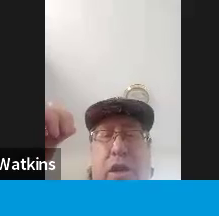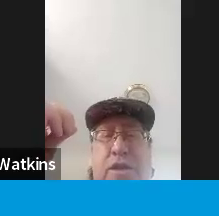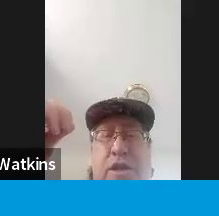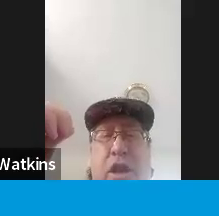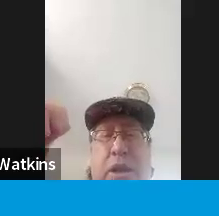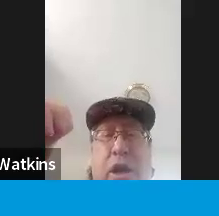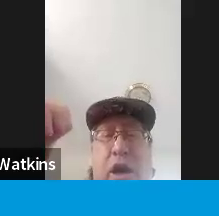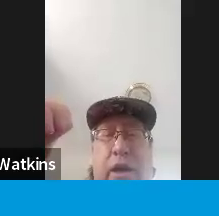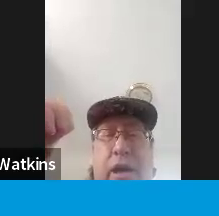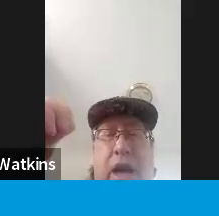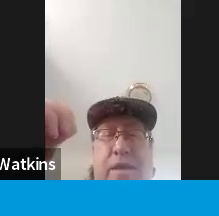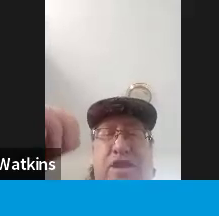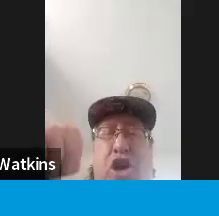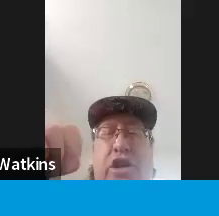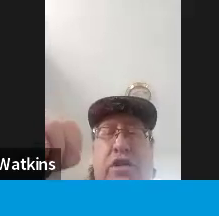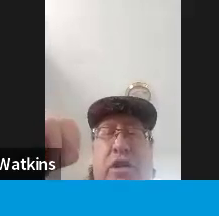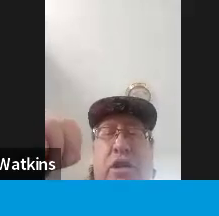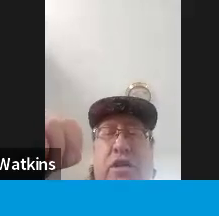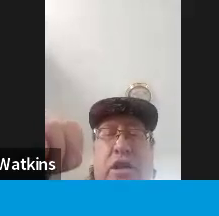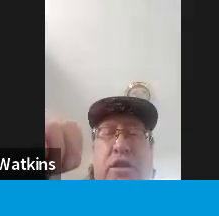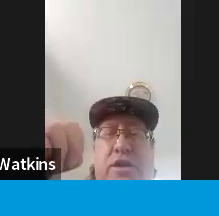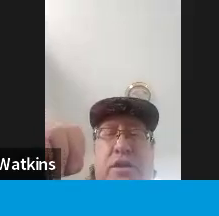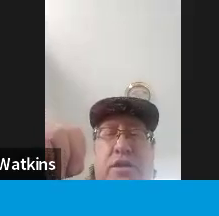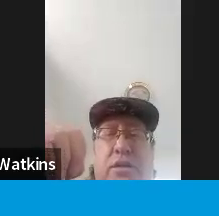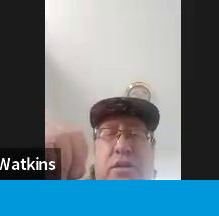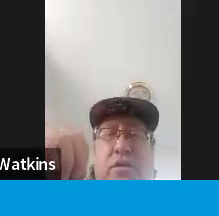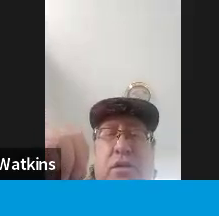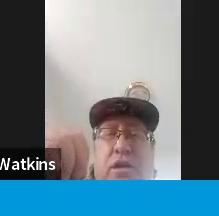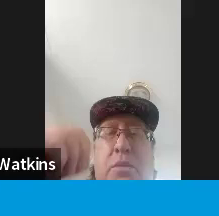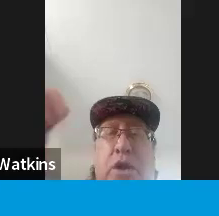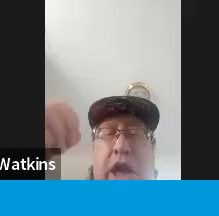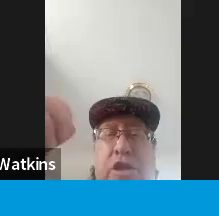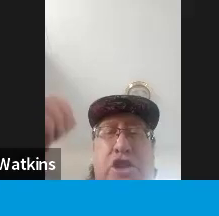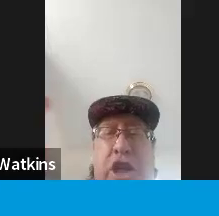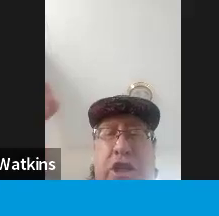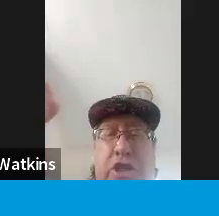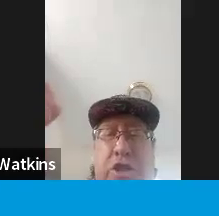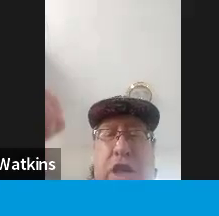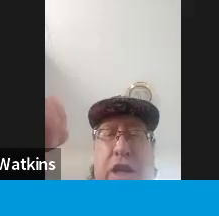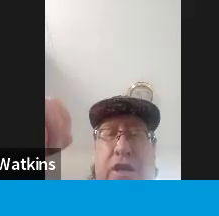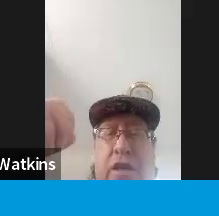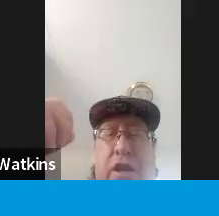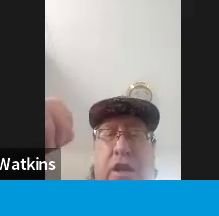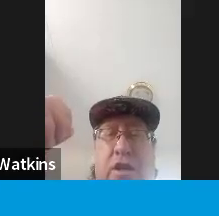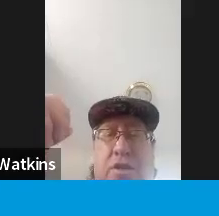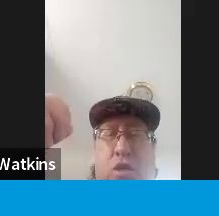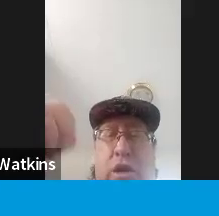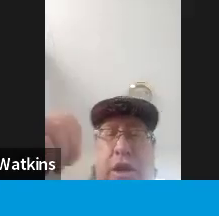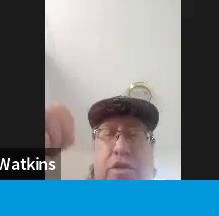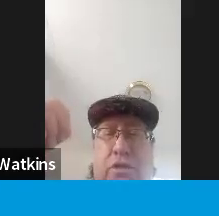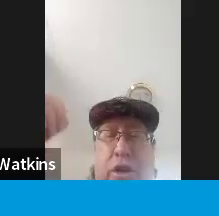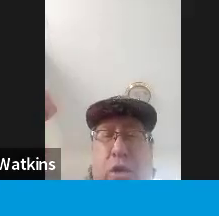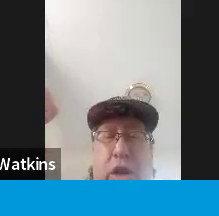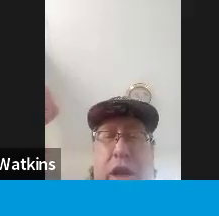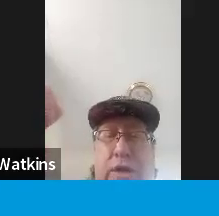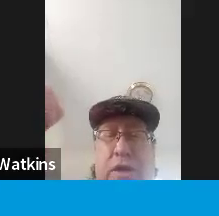director since coming on has started these communication changes and is working